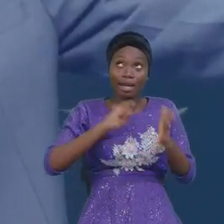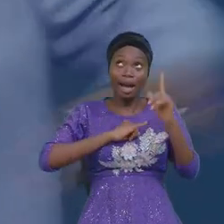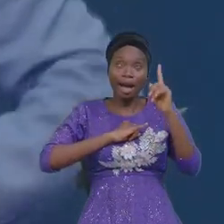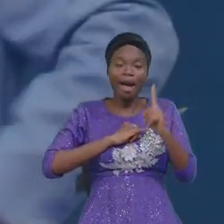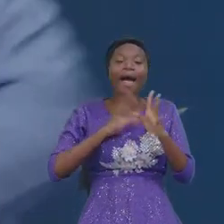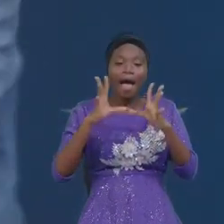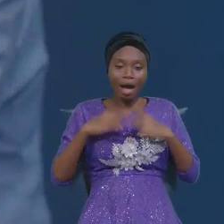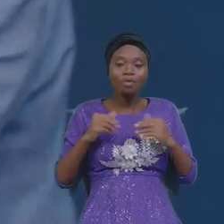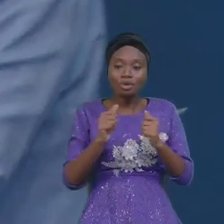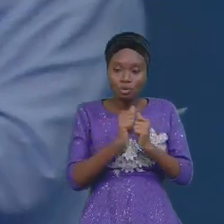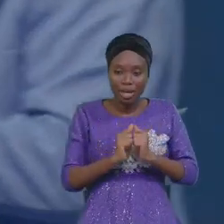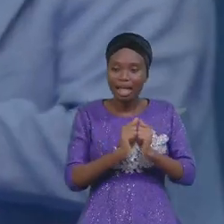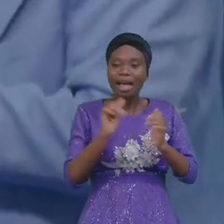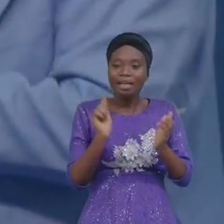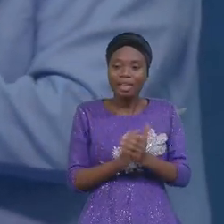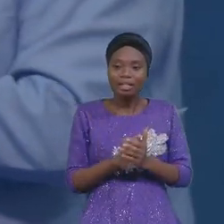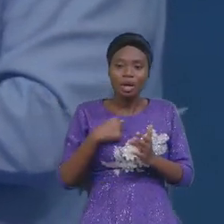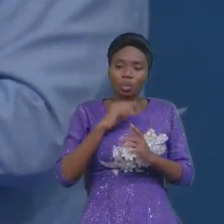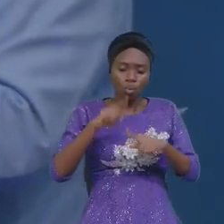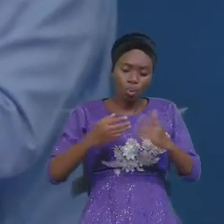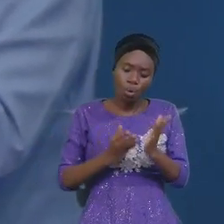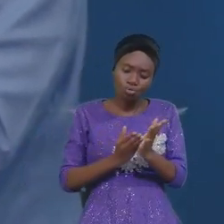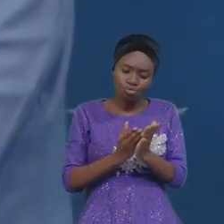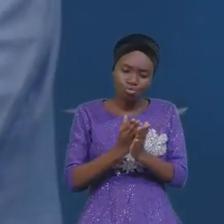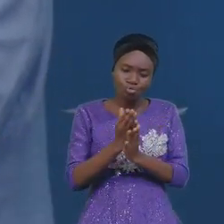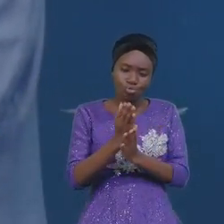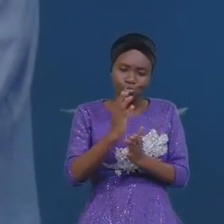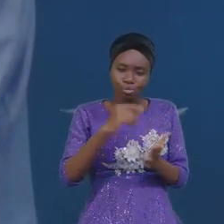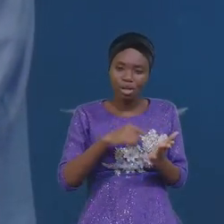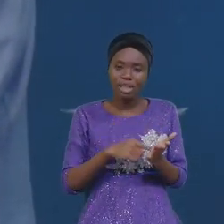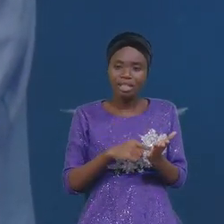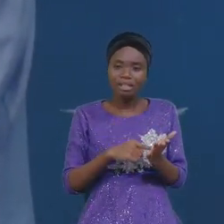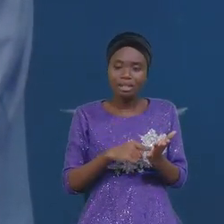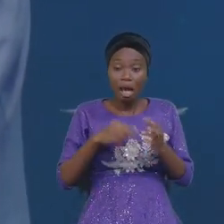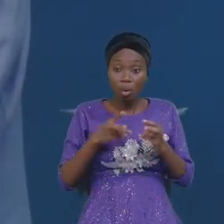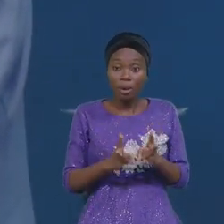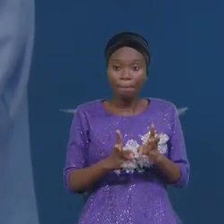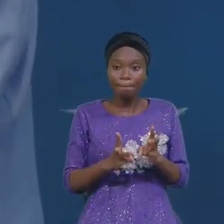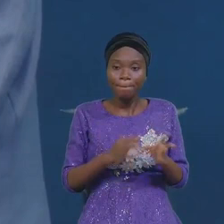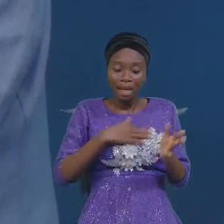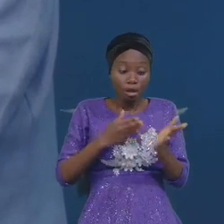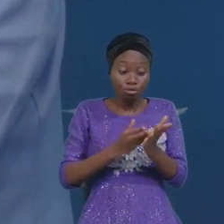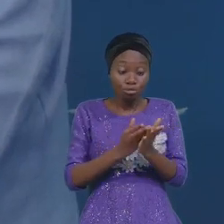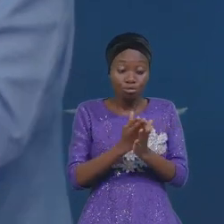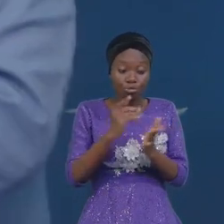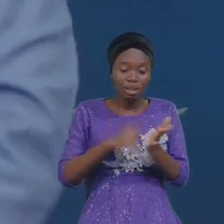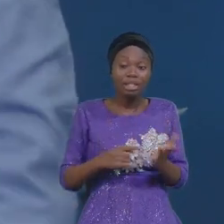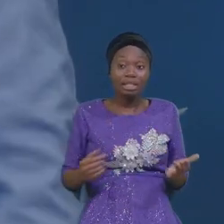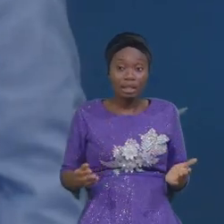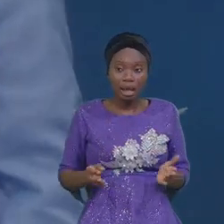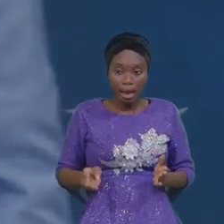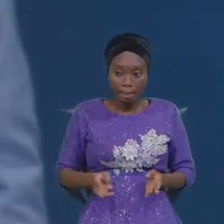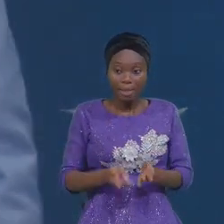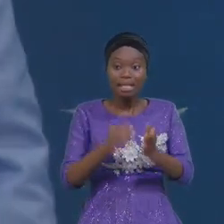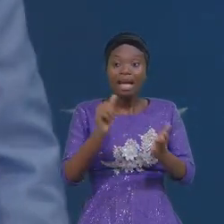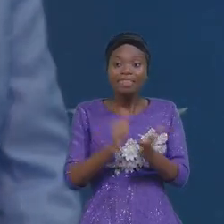together that we will go through this avenue and through this channel. The